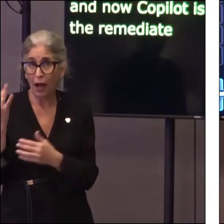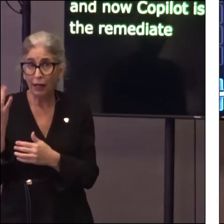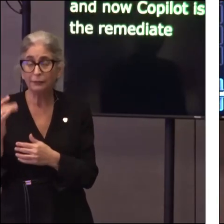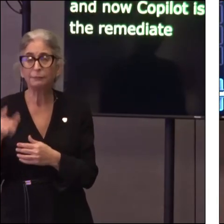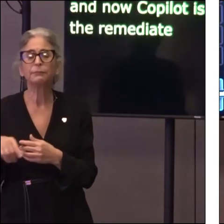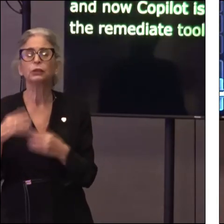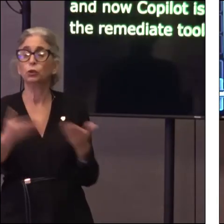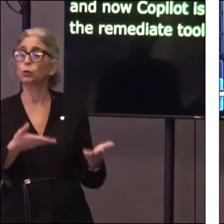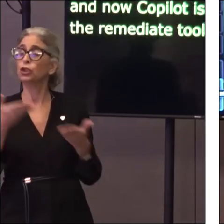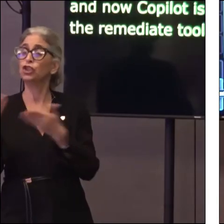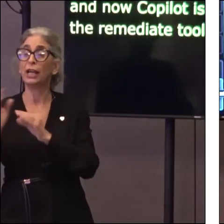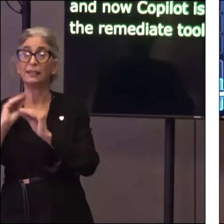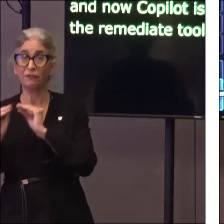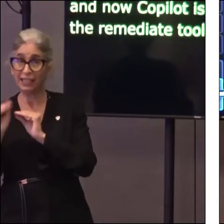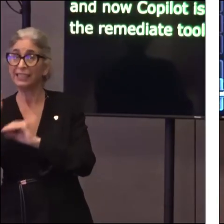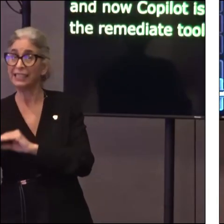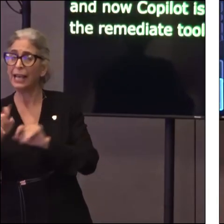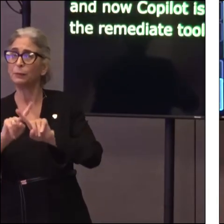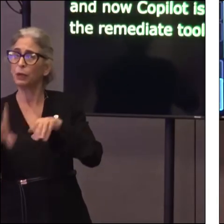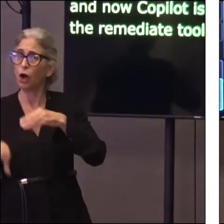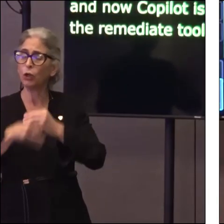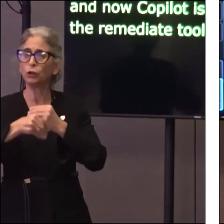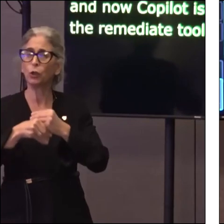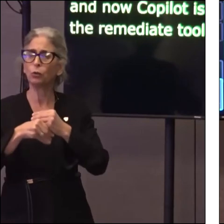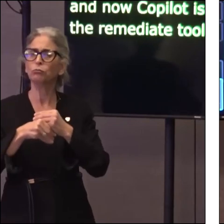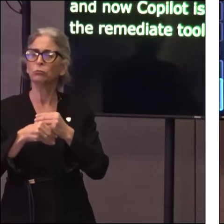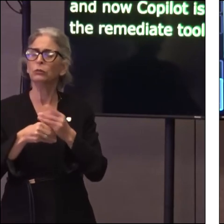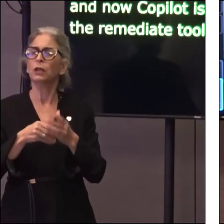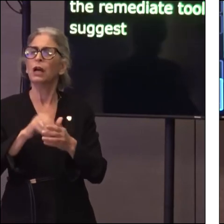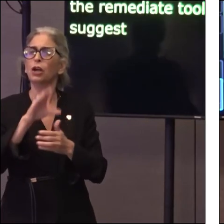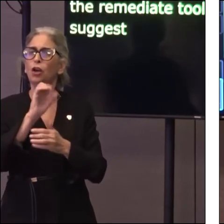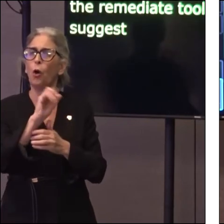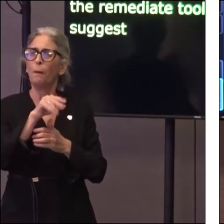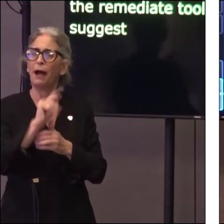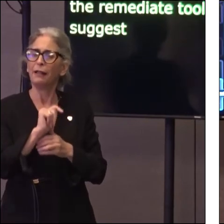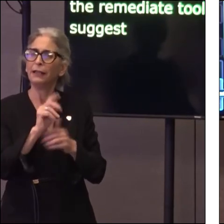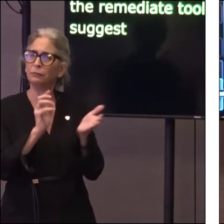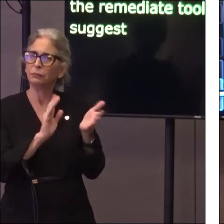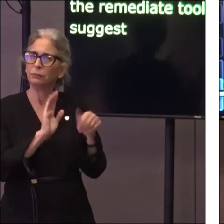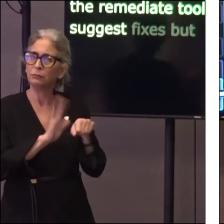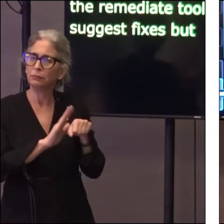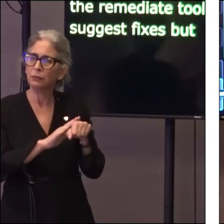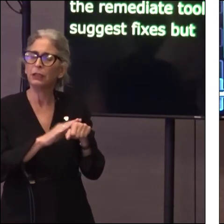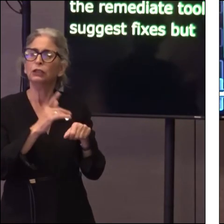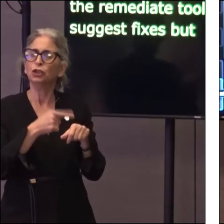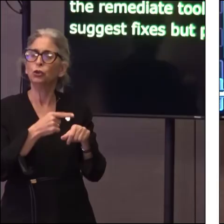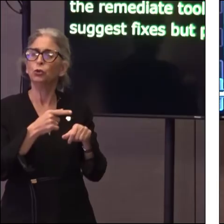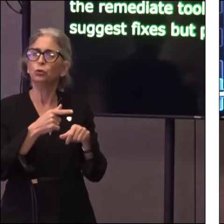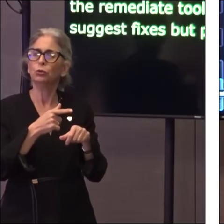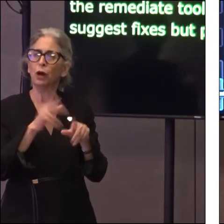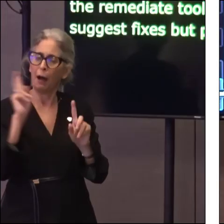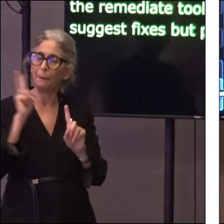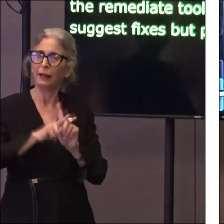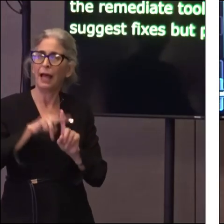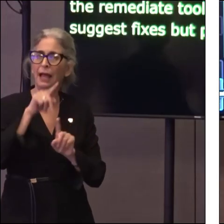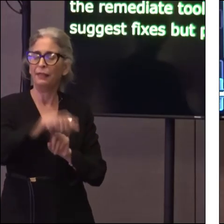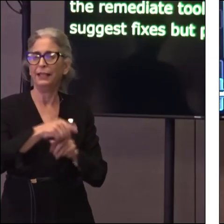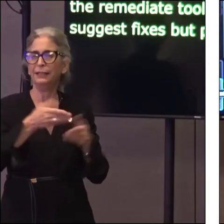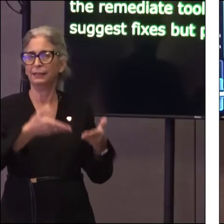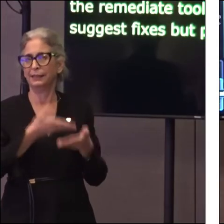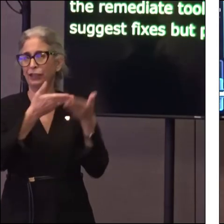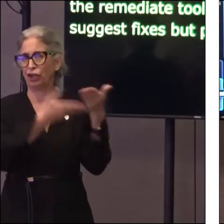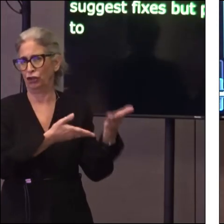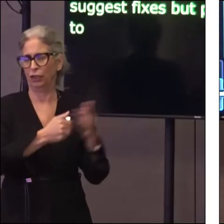suggest fixes, but prompt Copilot to accurately apply these code